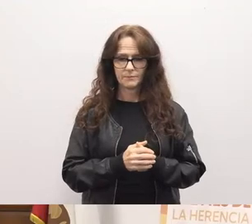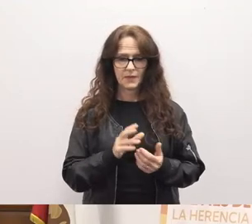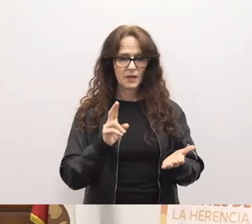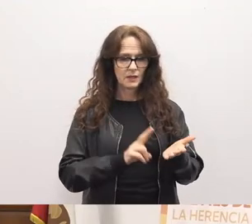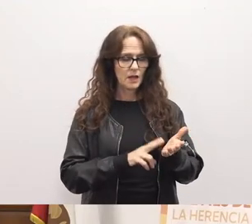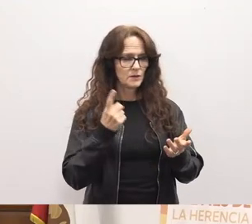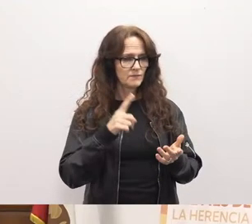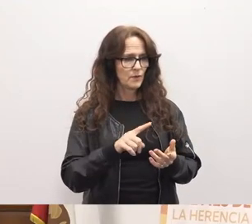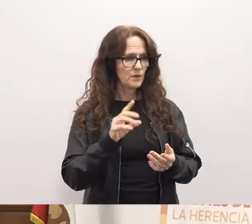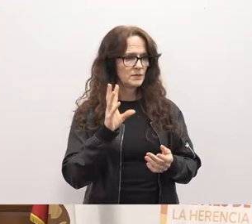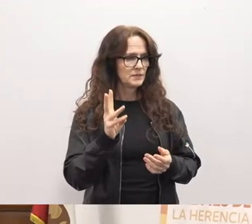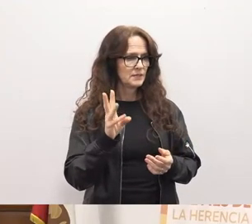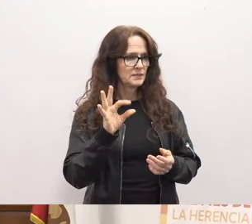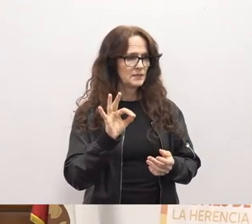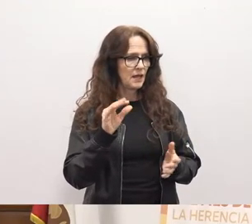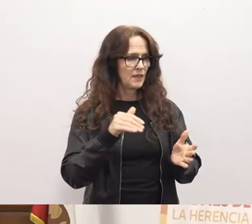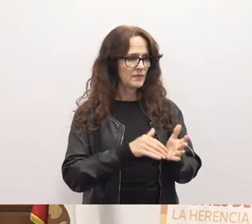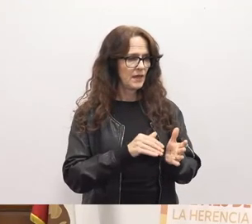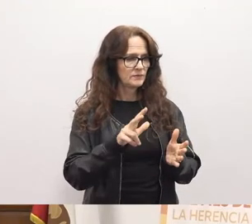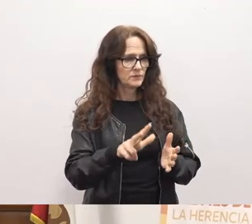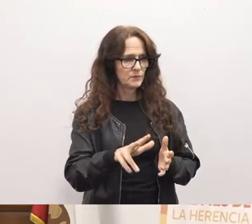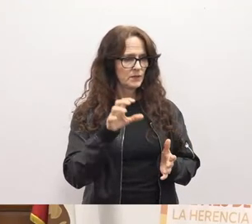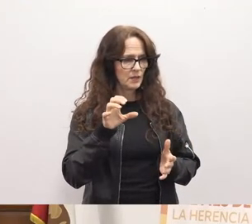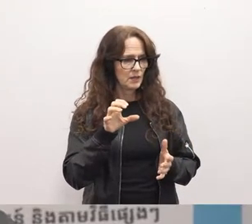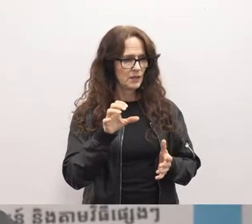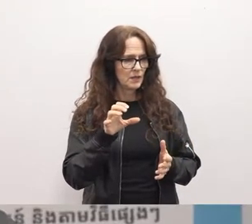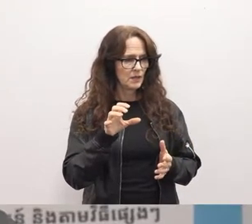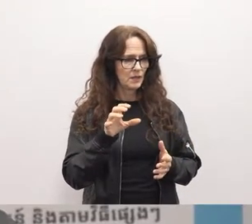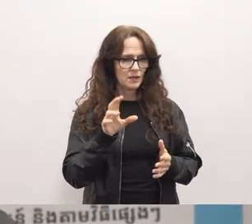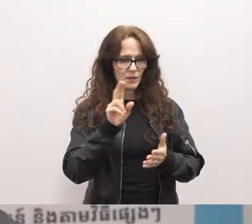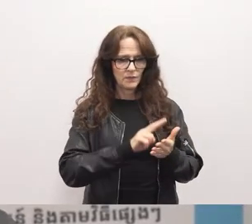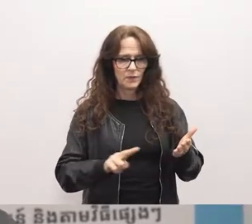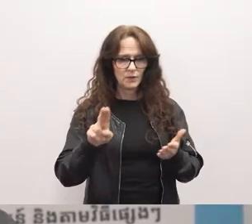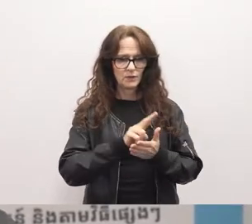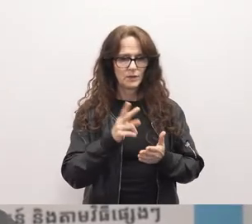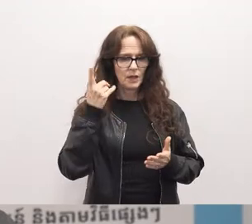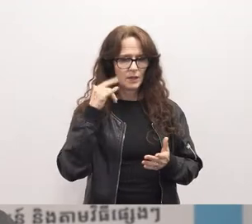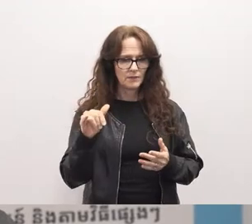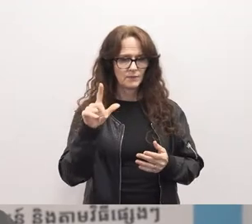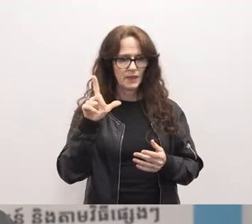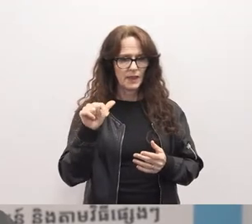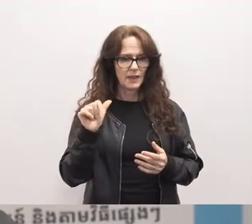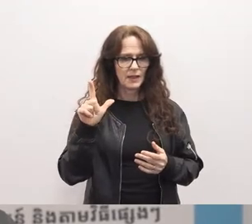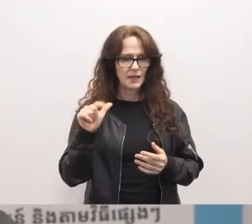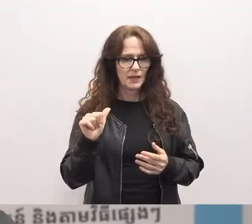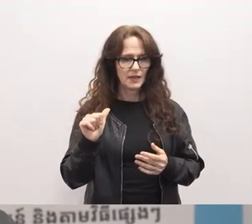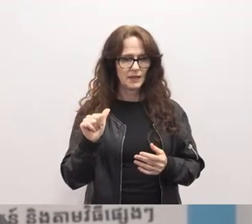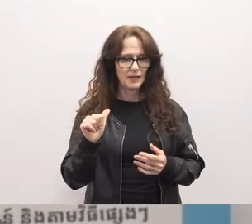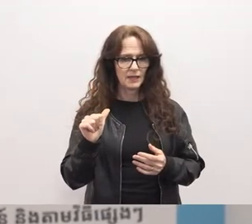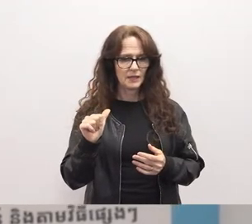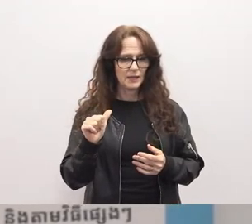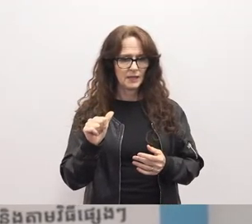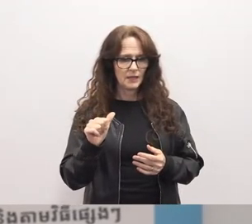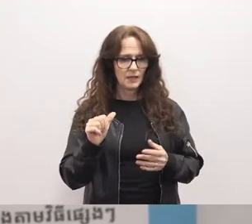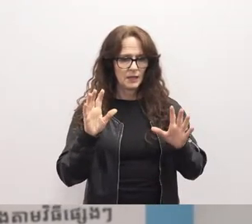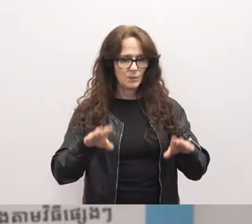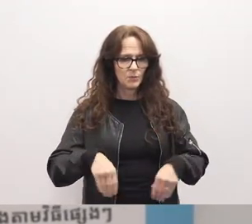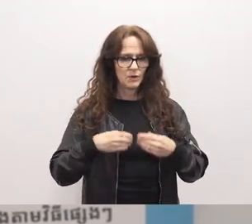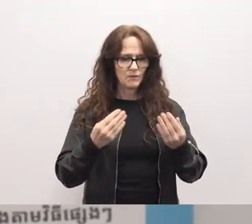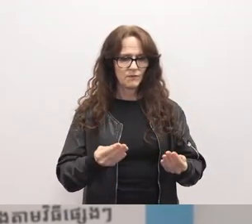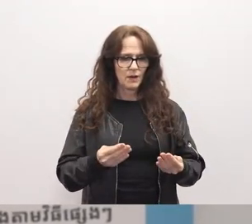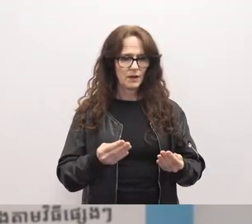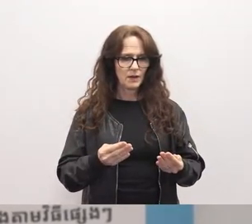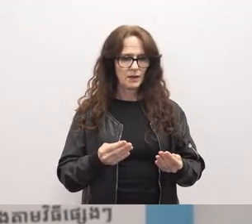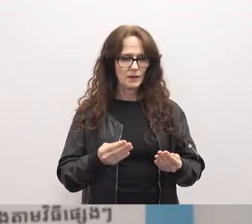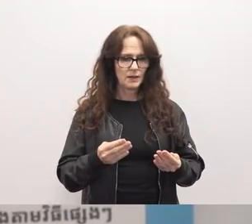Contract for $69,300 with the Regents of the University of California, Los Angeles. And this is to provide a retreat